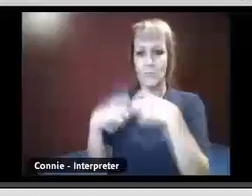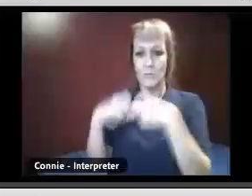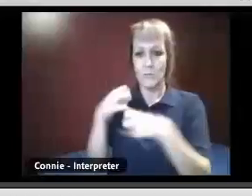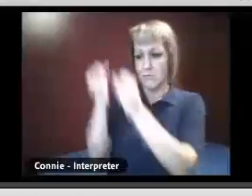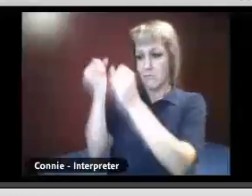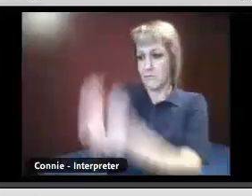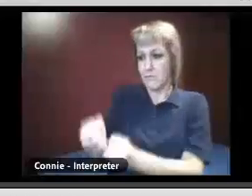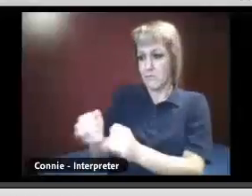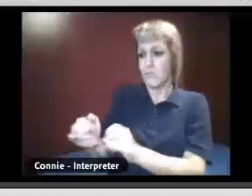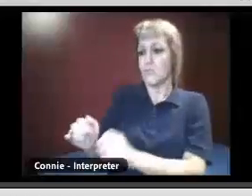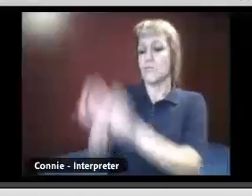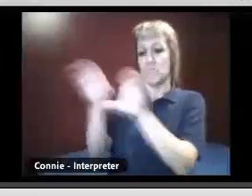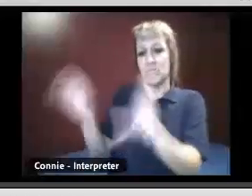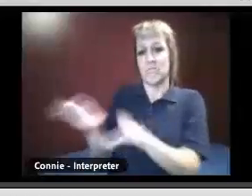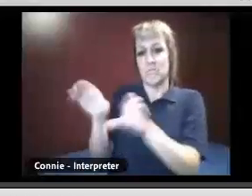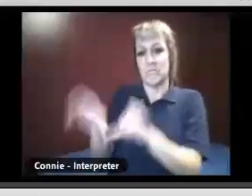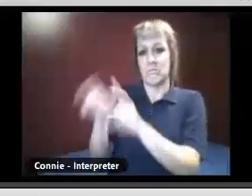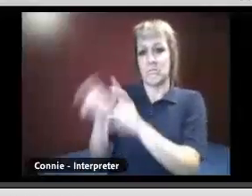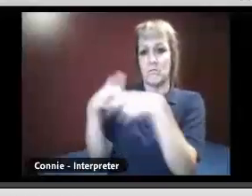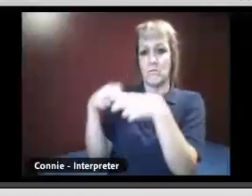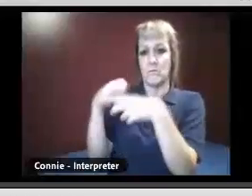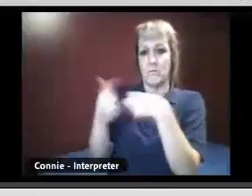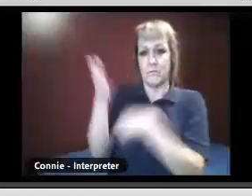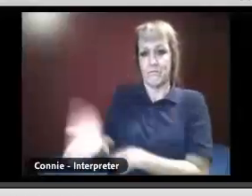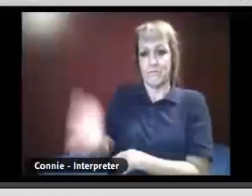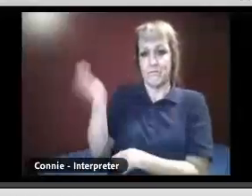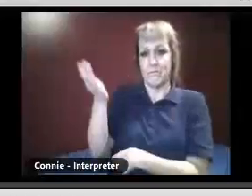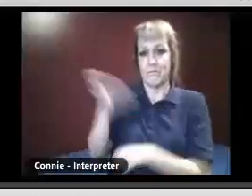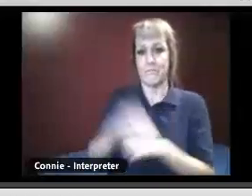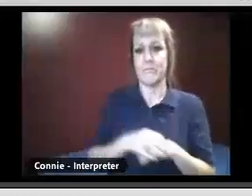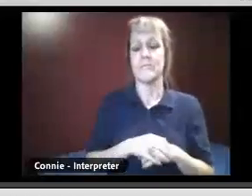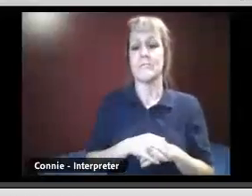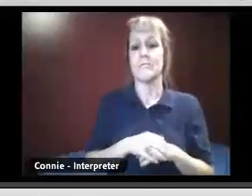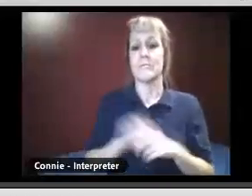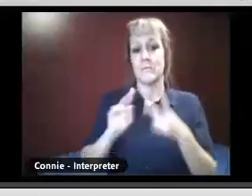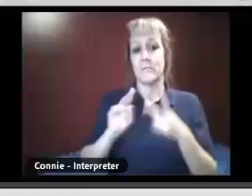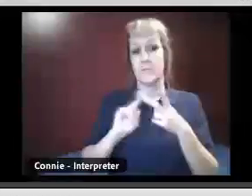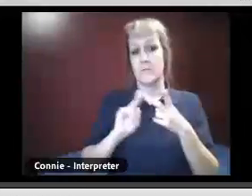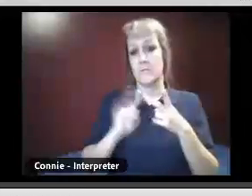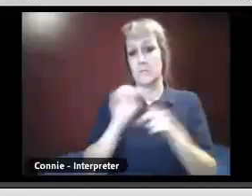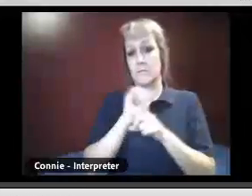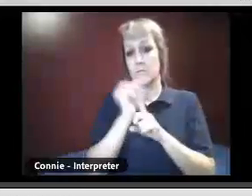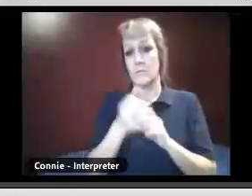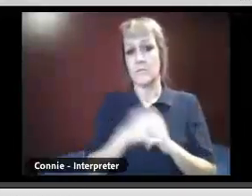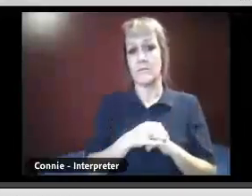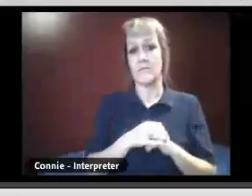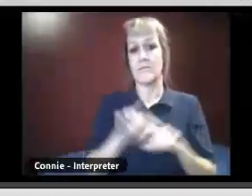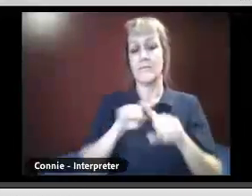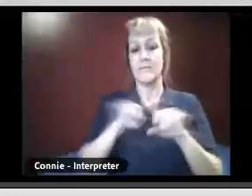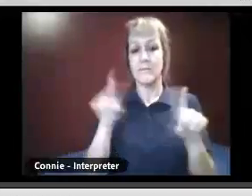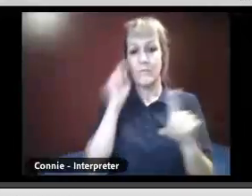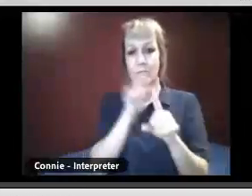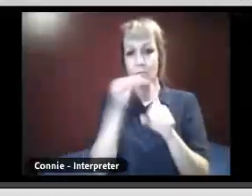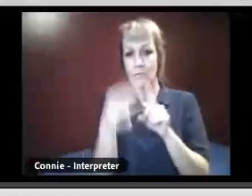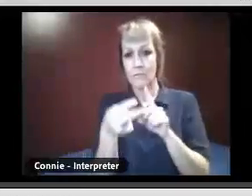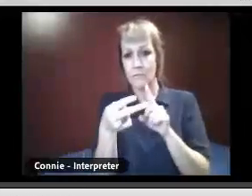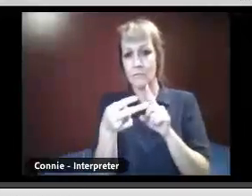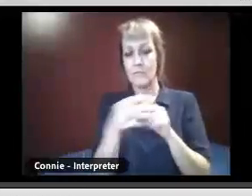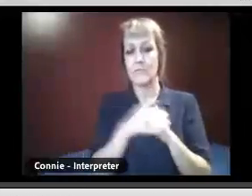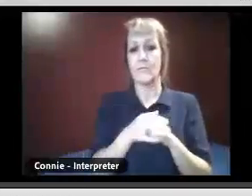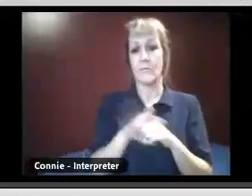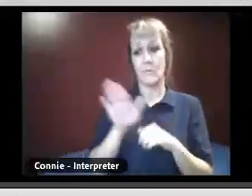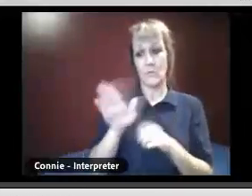performance issue. There's your issue. Now let's go to the second situation and look at it from a different perspective, because remember, you're in the